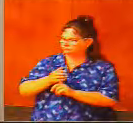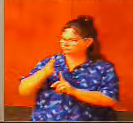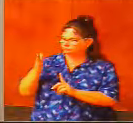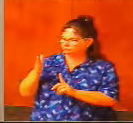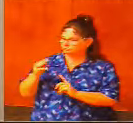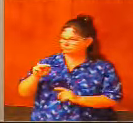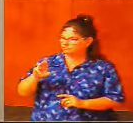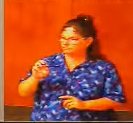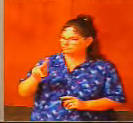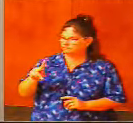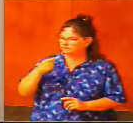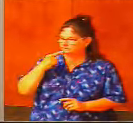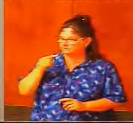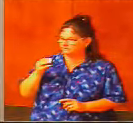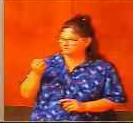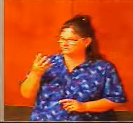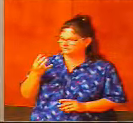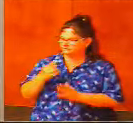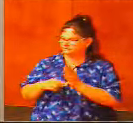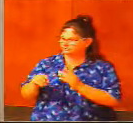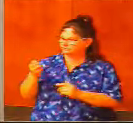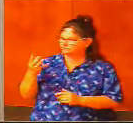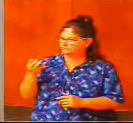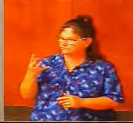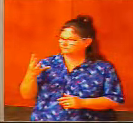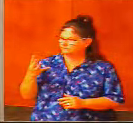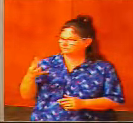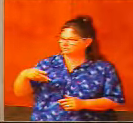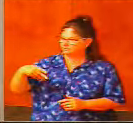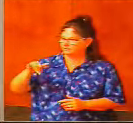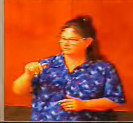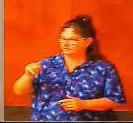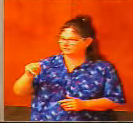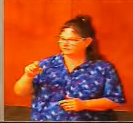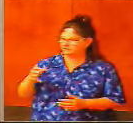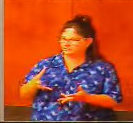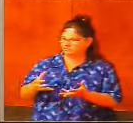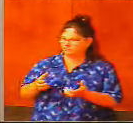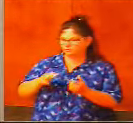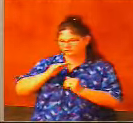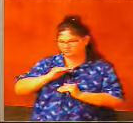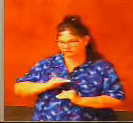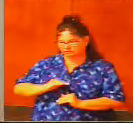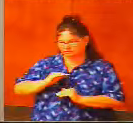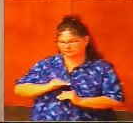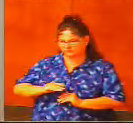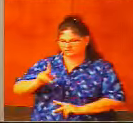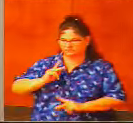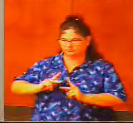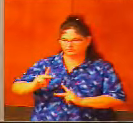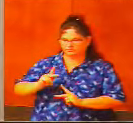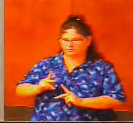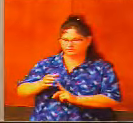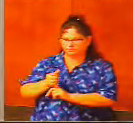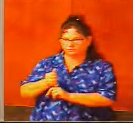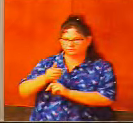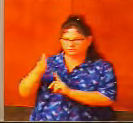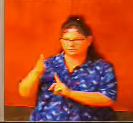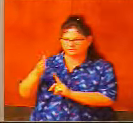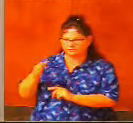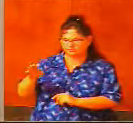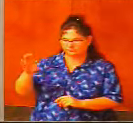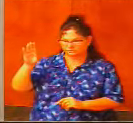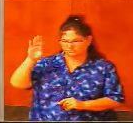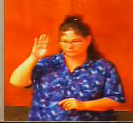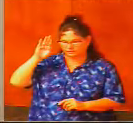Mark tells us in Mark 15 verse 15, "So Pilate, wanting to gratify the crowd, released Barabbas